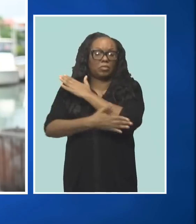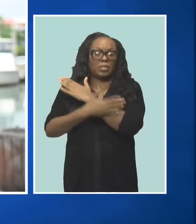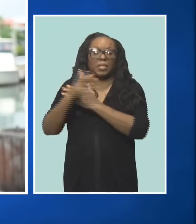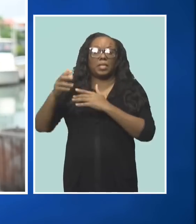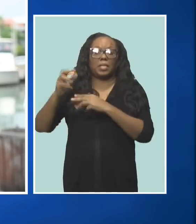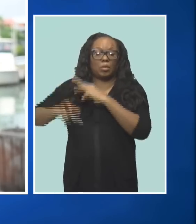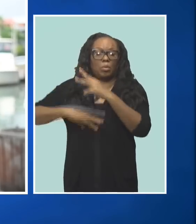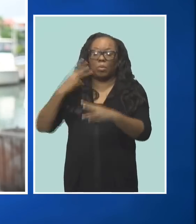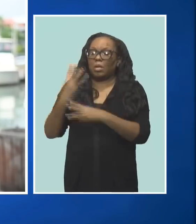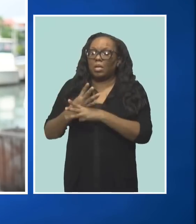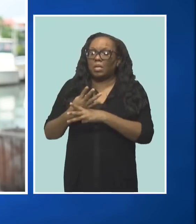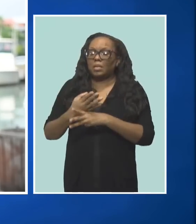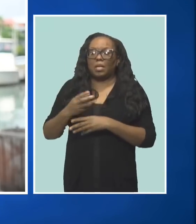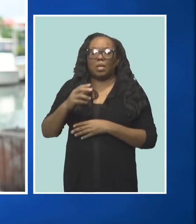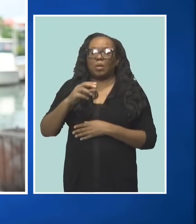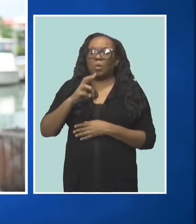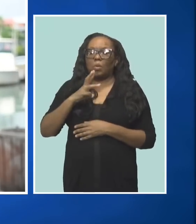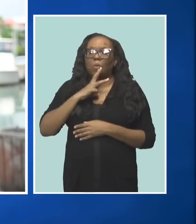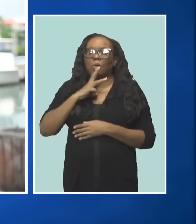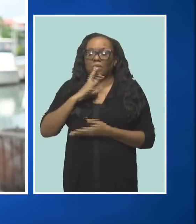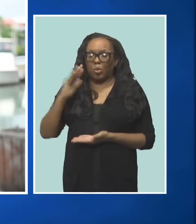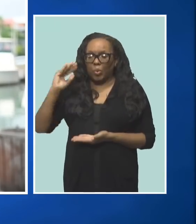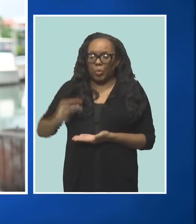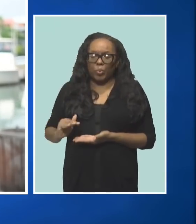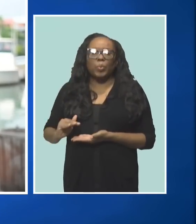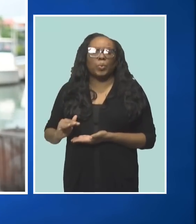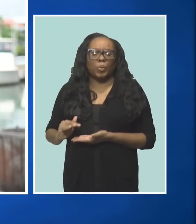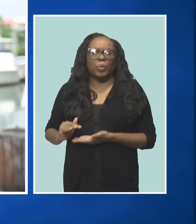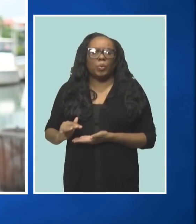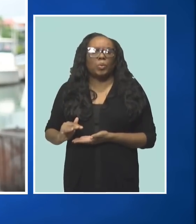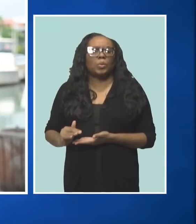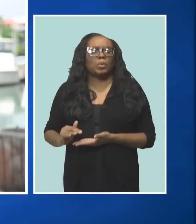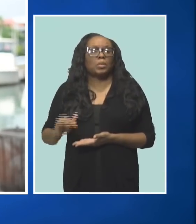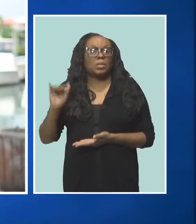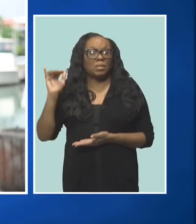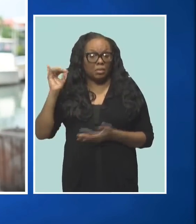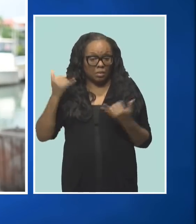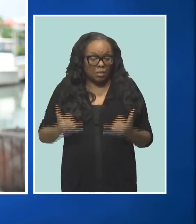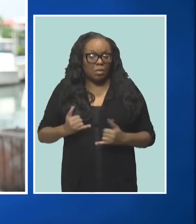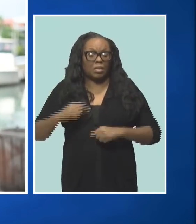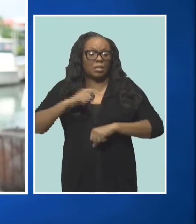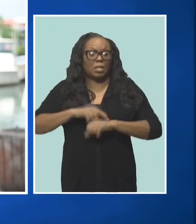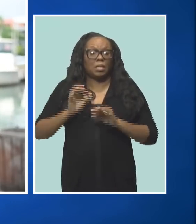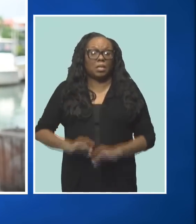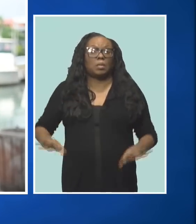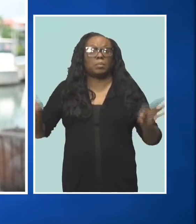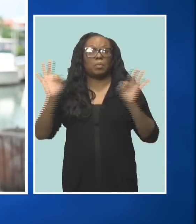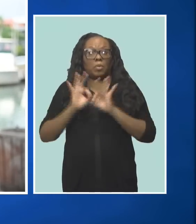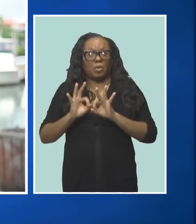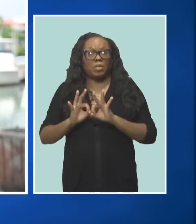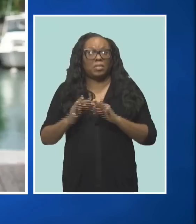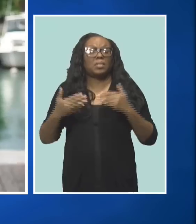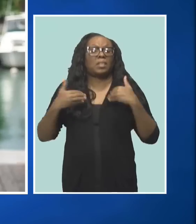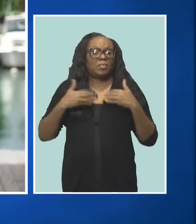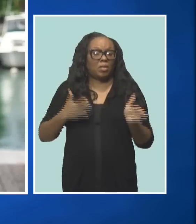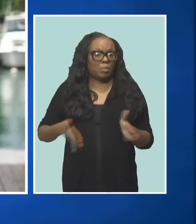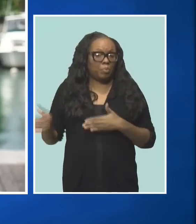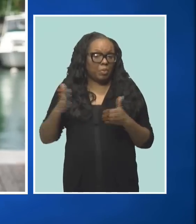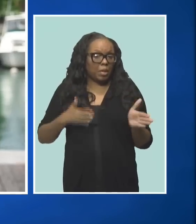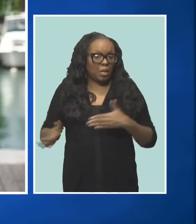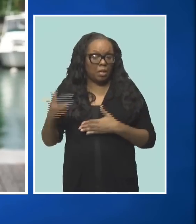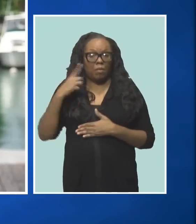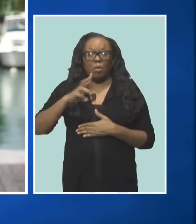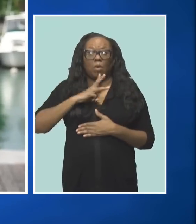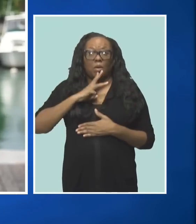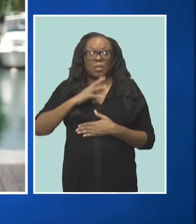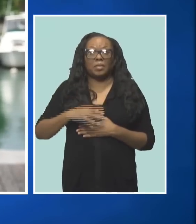water crisis to basically occur here in Barbados. So that's really and truly why the timing is now. I think it's very critical that we try to do this now. Manager of the Project